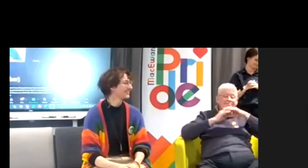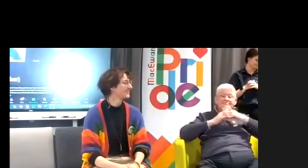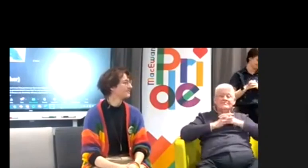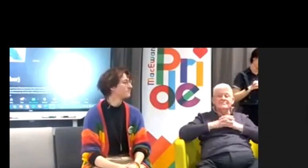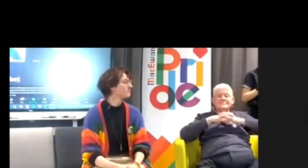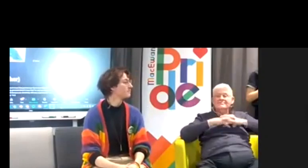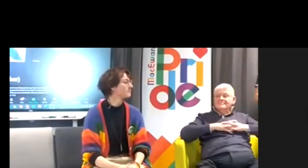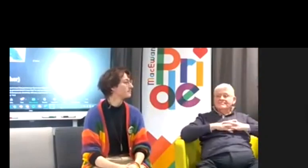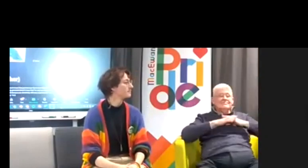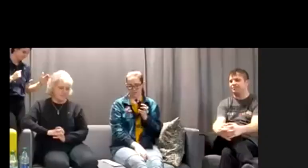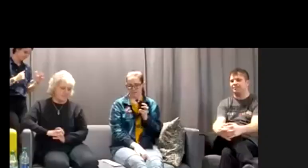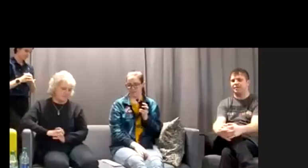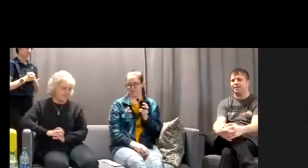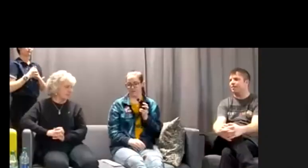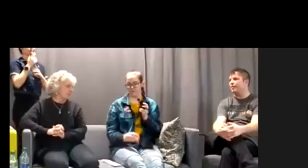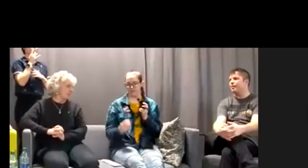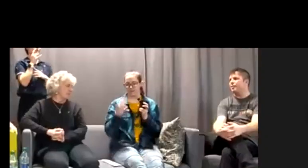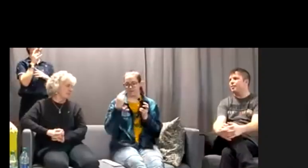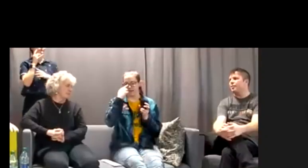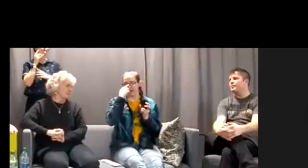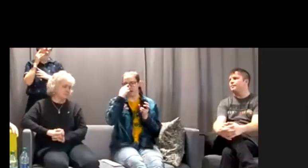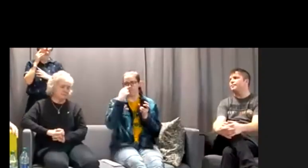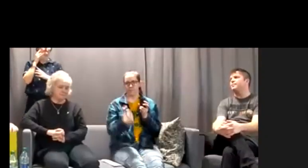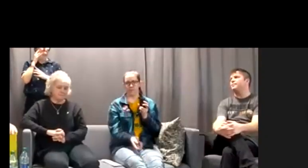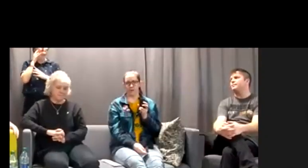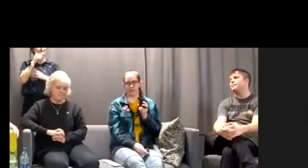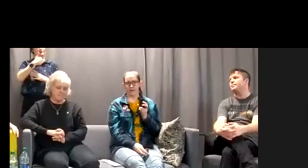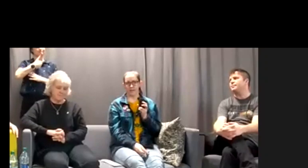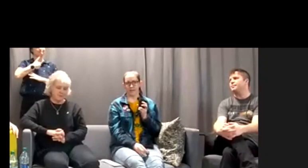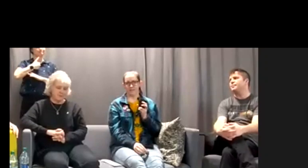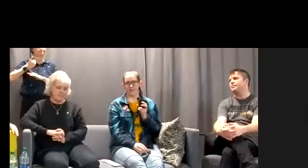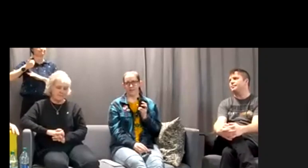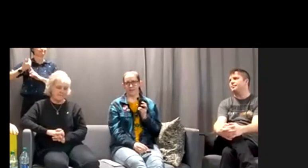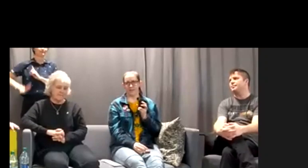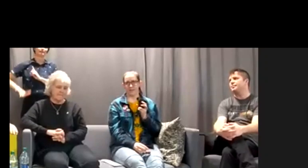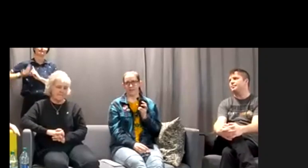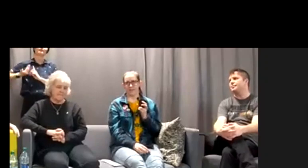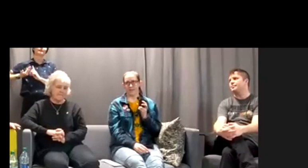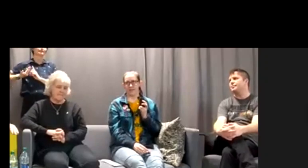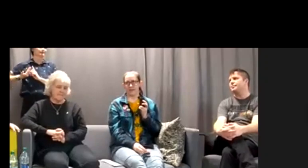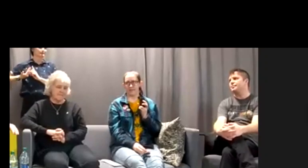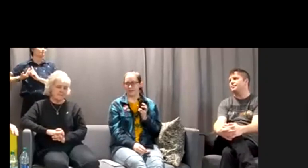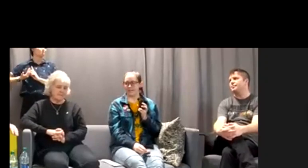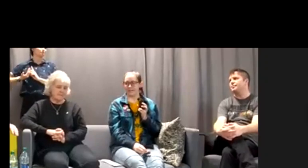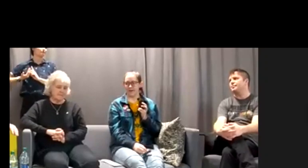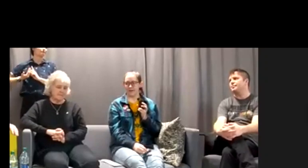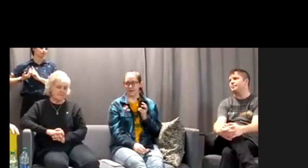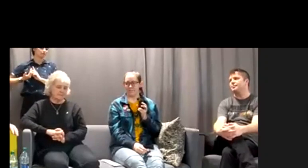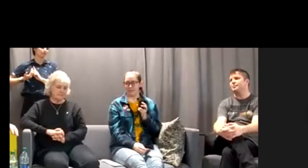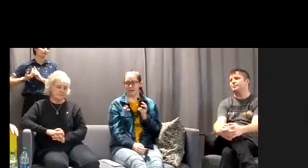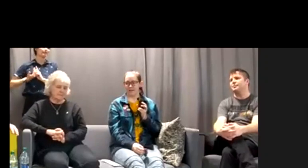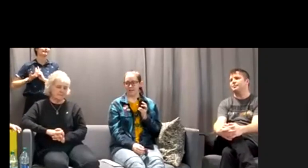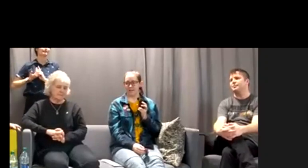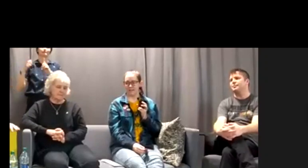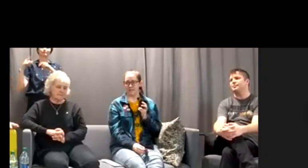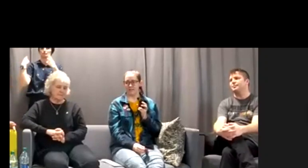Yeah, I think for me also, I know that I have been very loud in